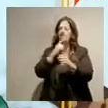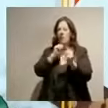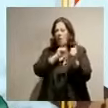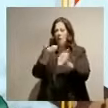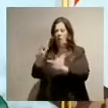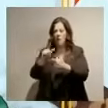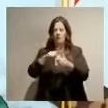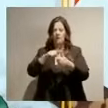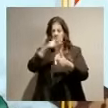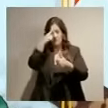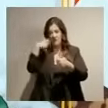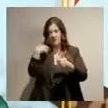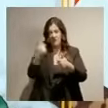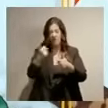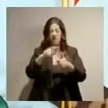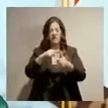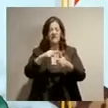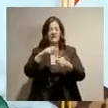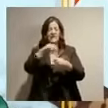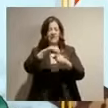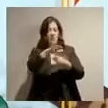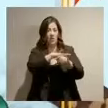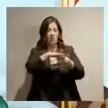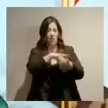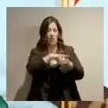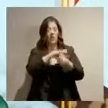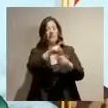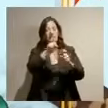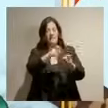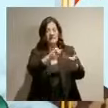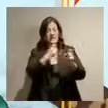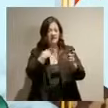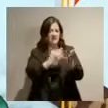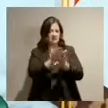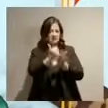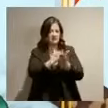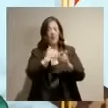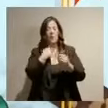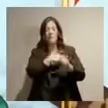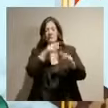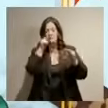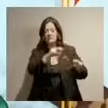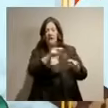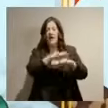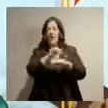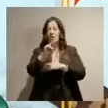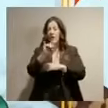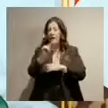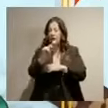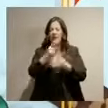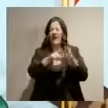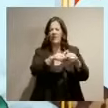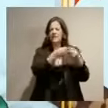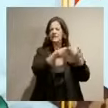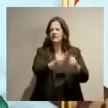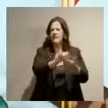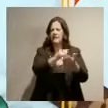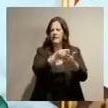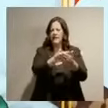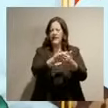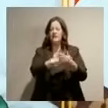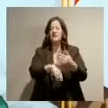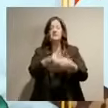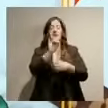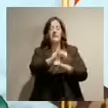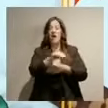health at the local level with more transparency, auditing, and oversight, again, of local spend. So that